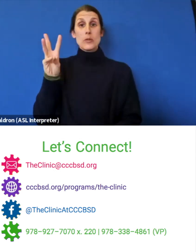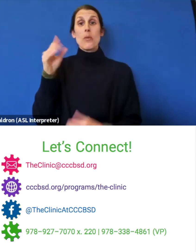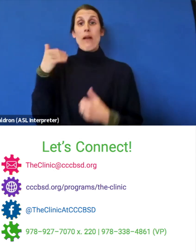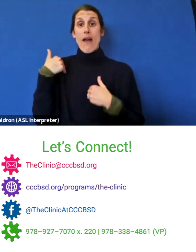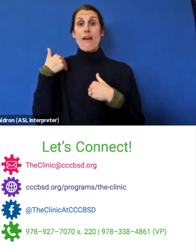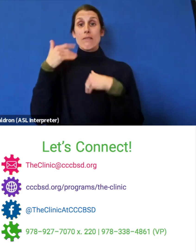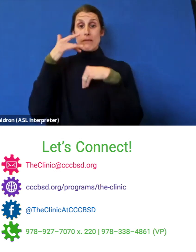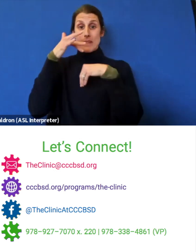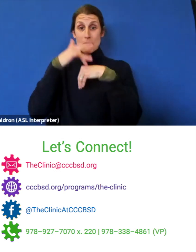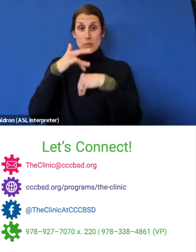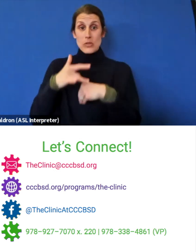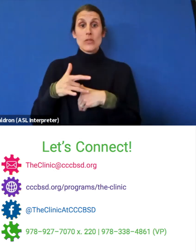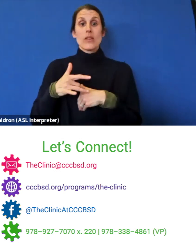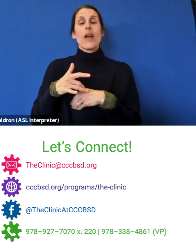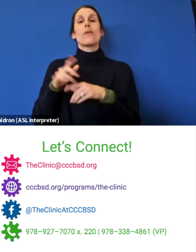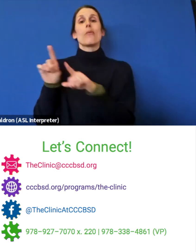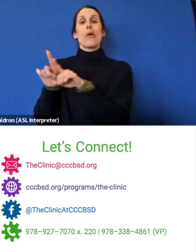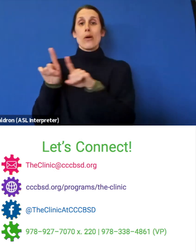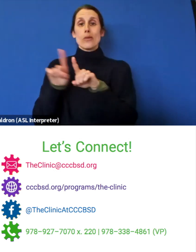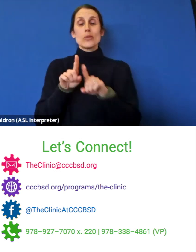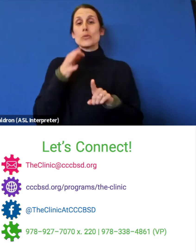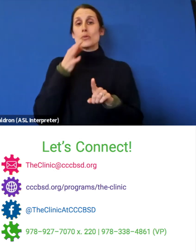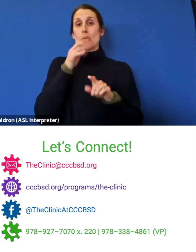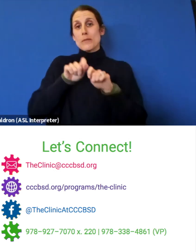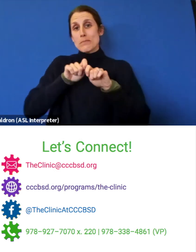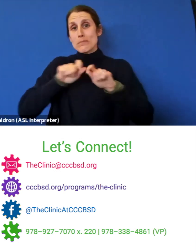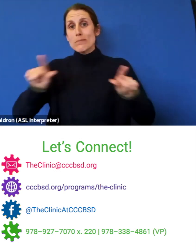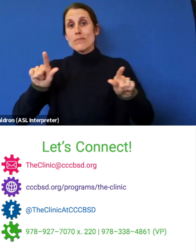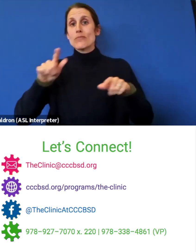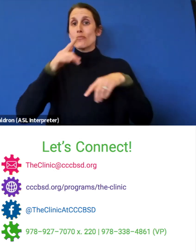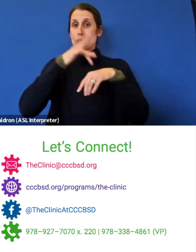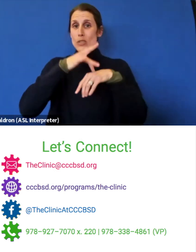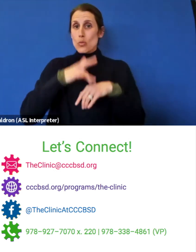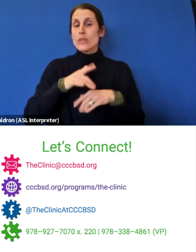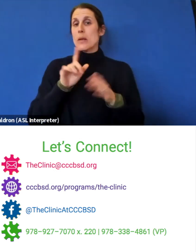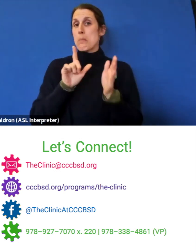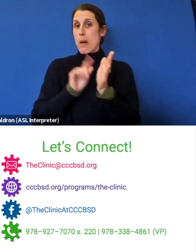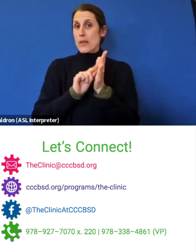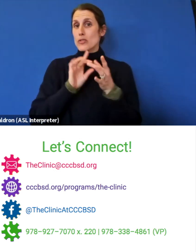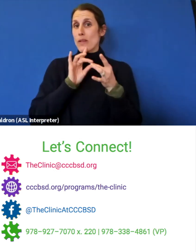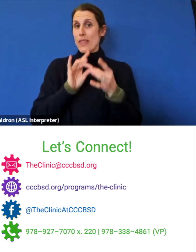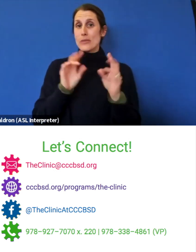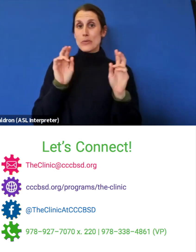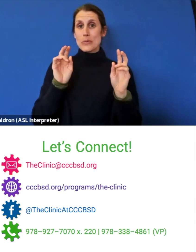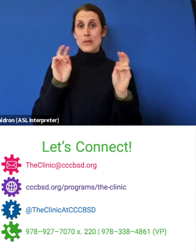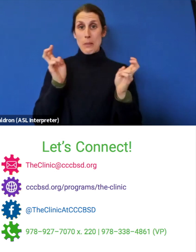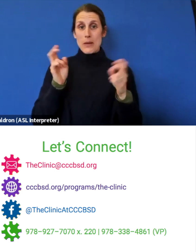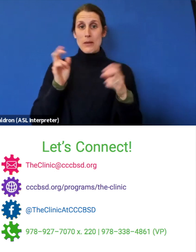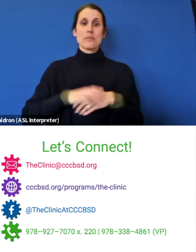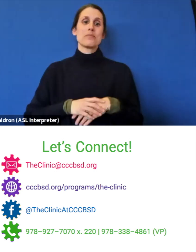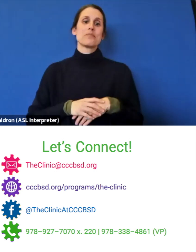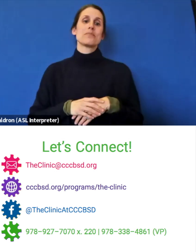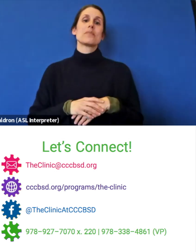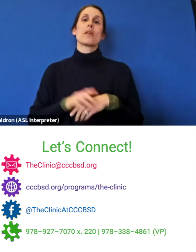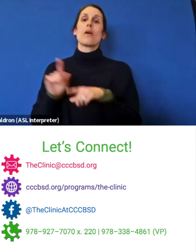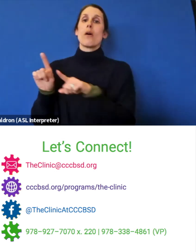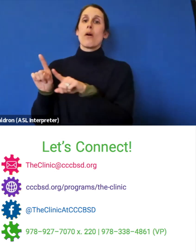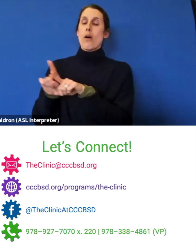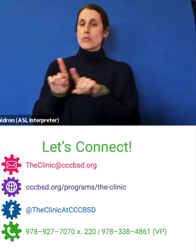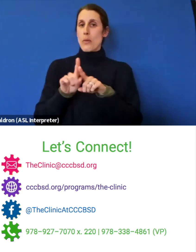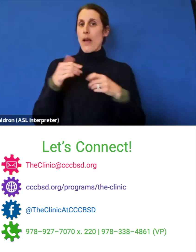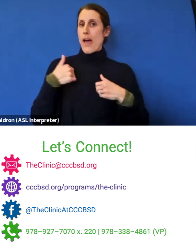topic. There are papers that have been written that are part of this collective that suggest